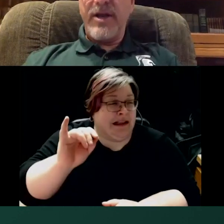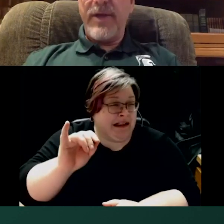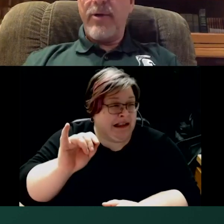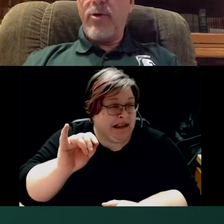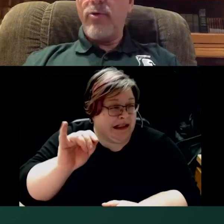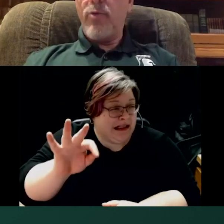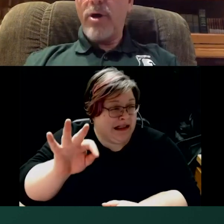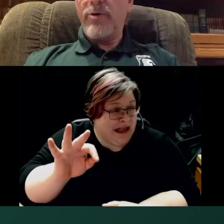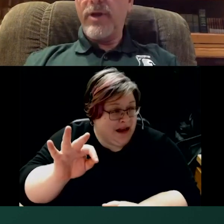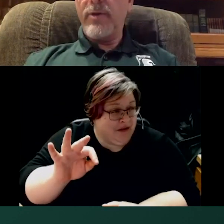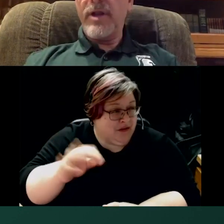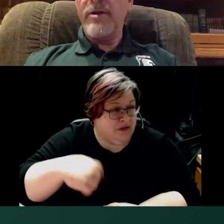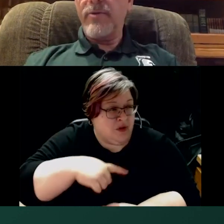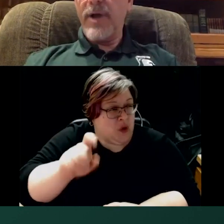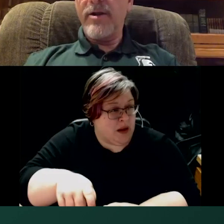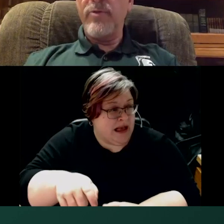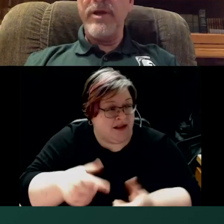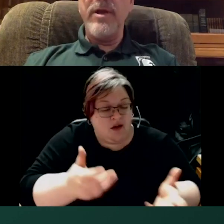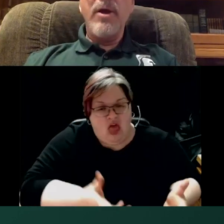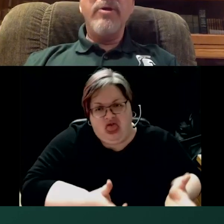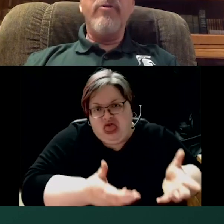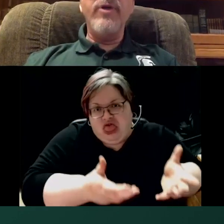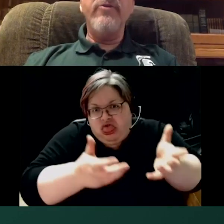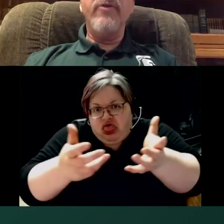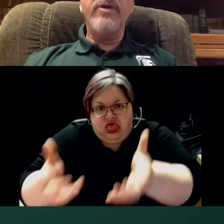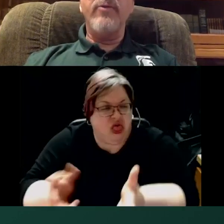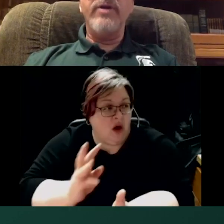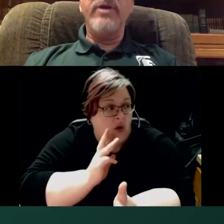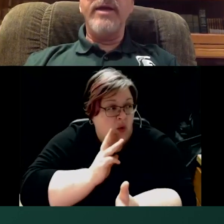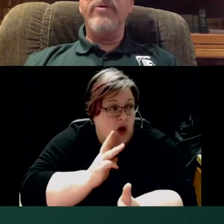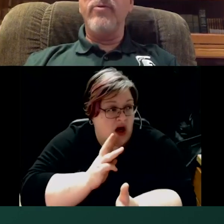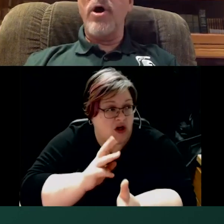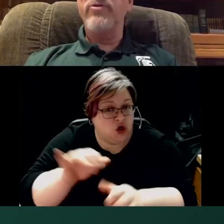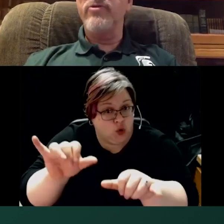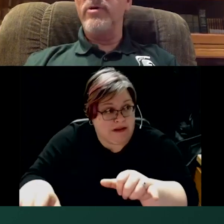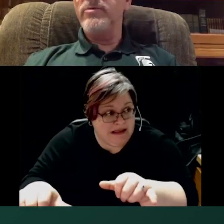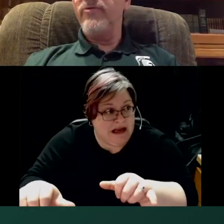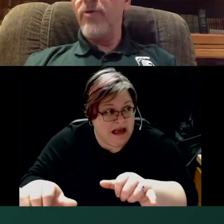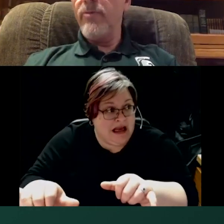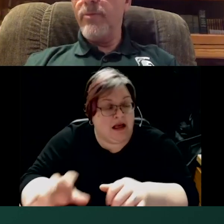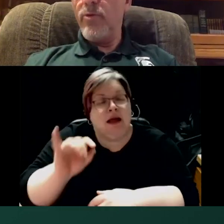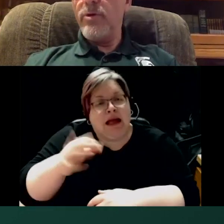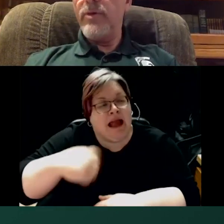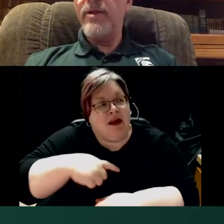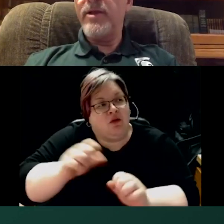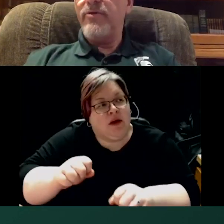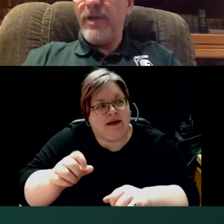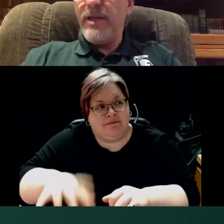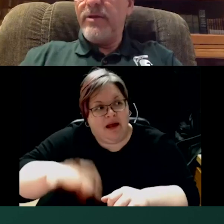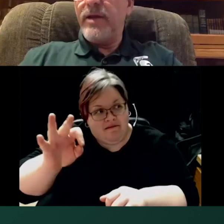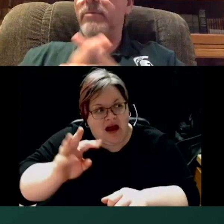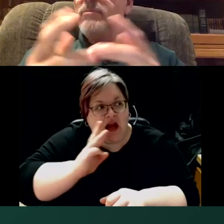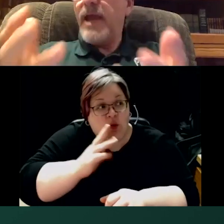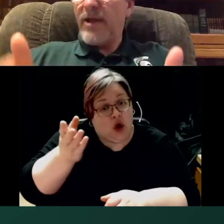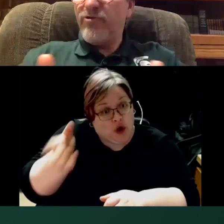to carry our own water. Think of the size of the rockets we'd need. So if we can find a way to get water from the moon that's